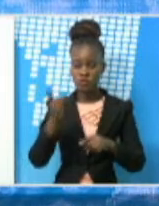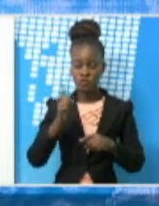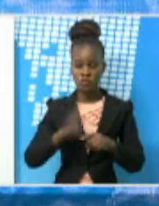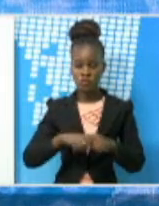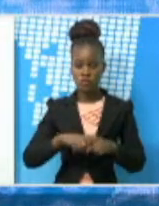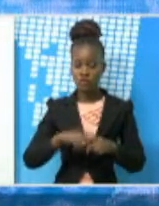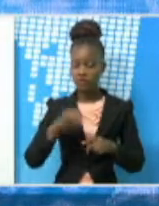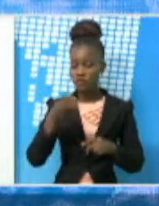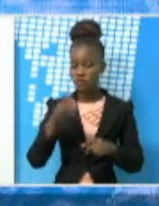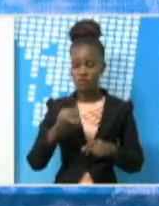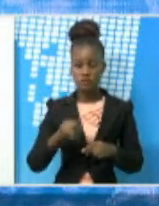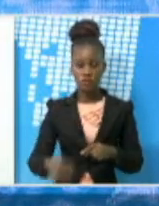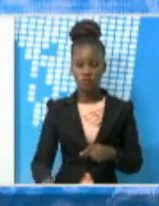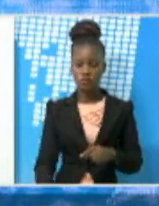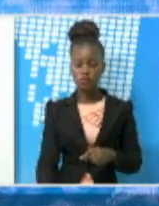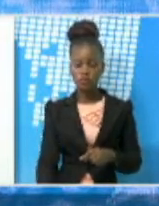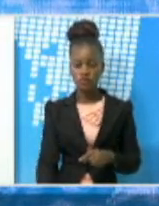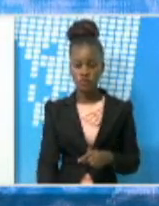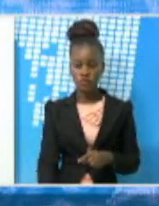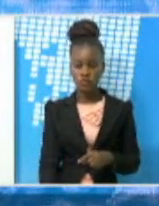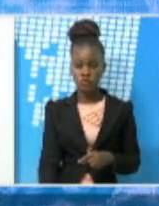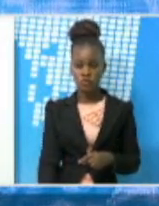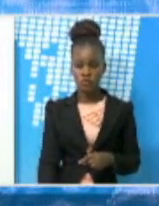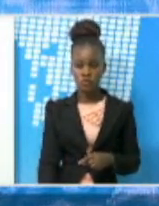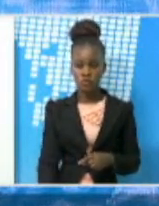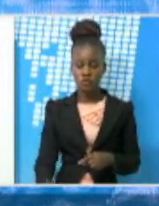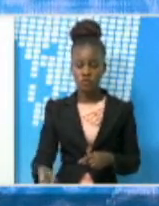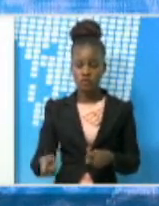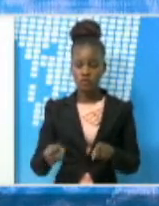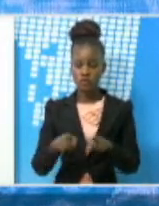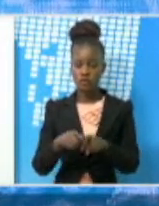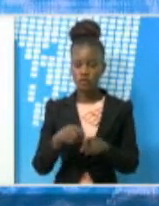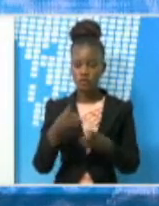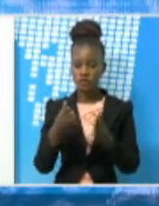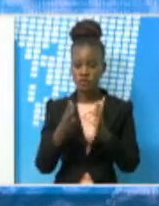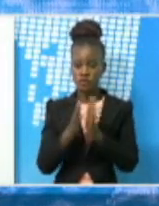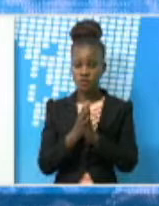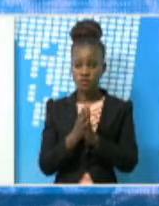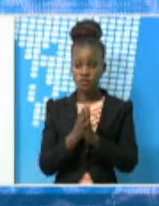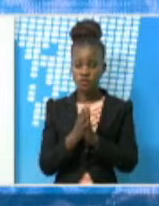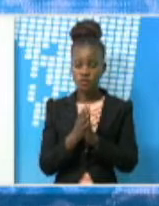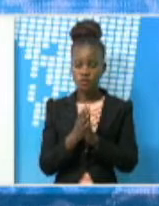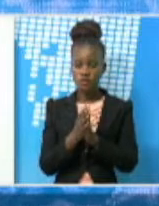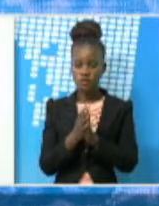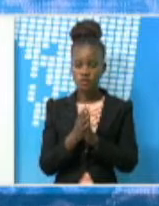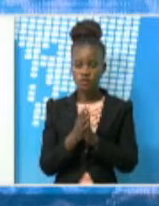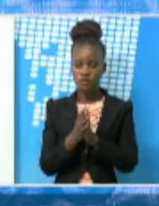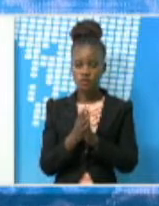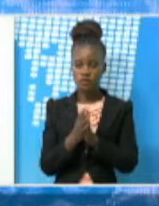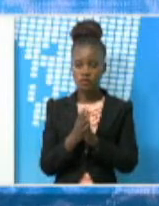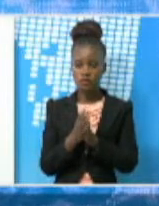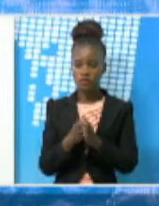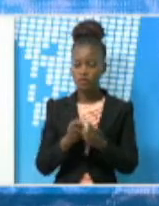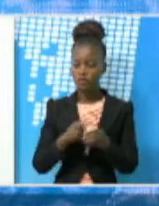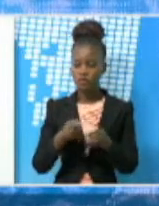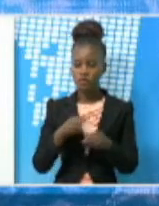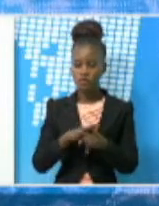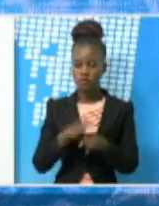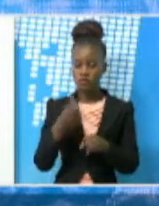manufacturing. Like my president would say, our president would say that we don't care about the casino